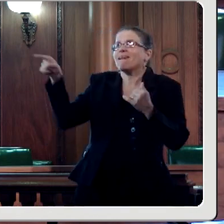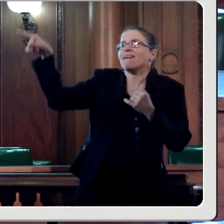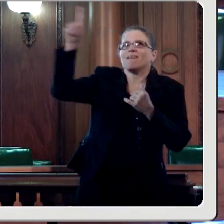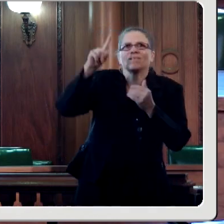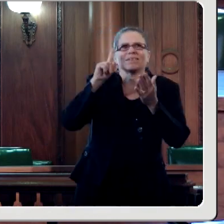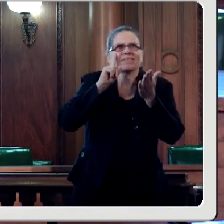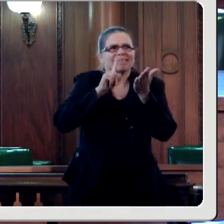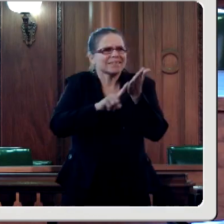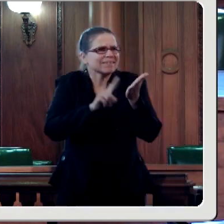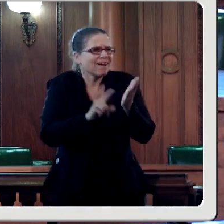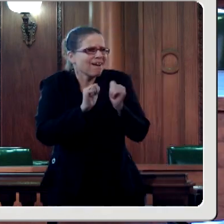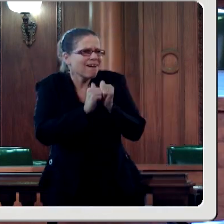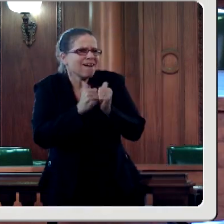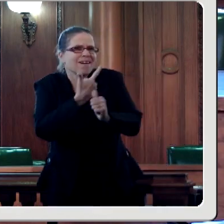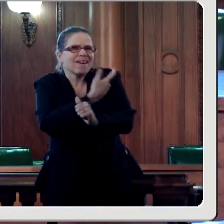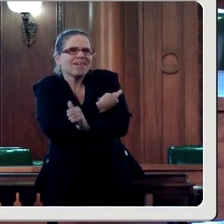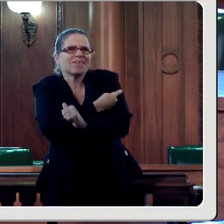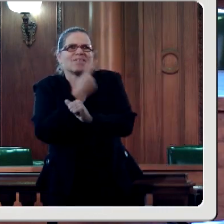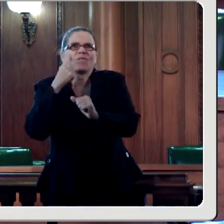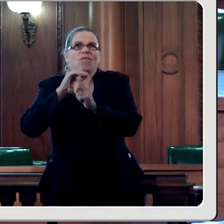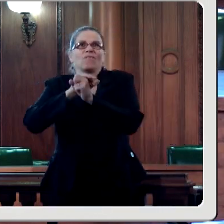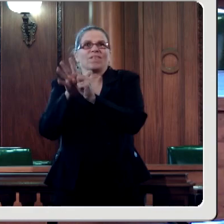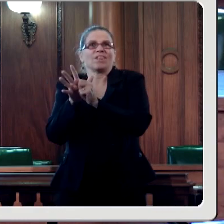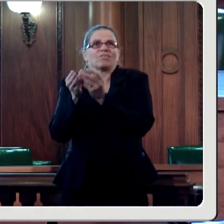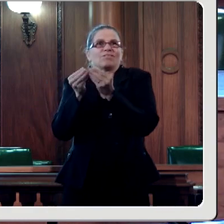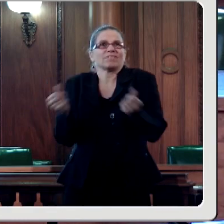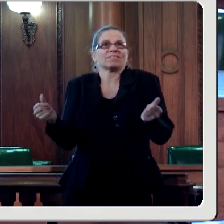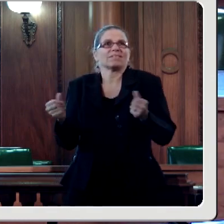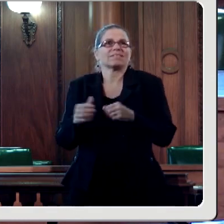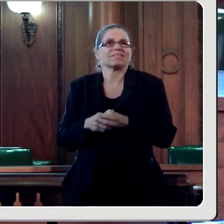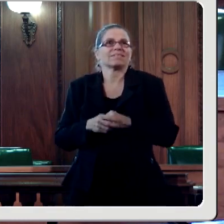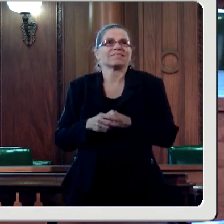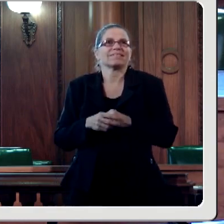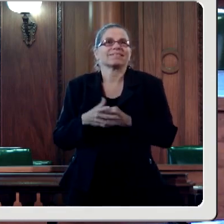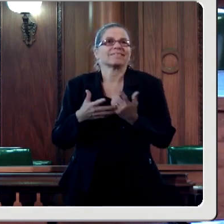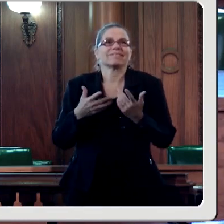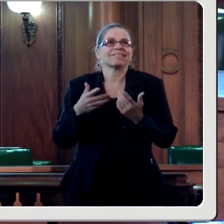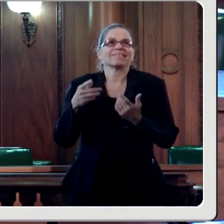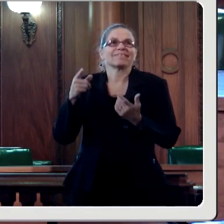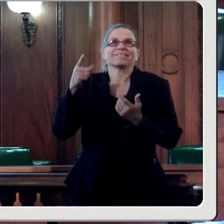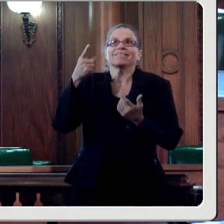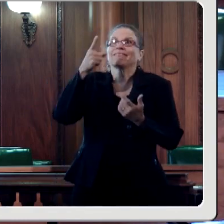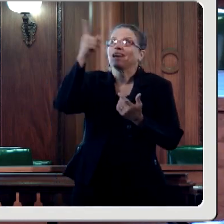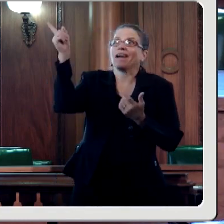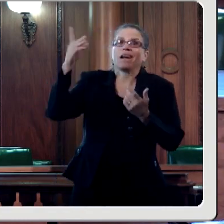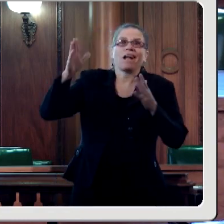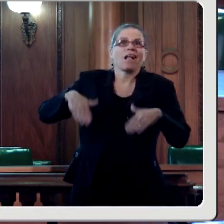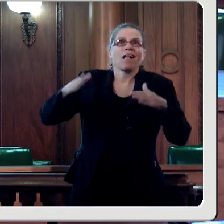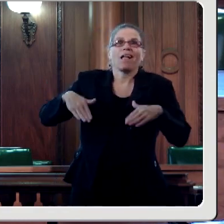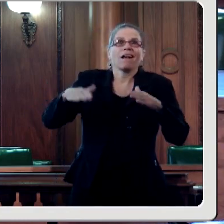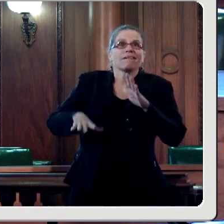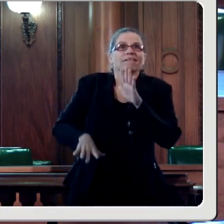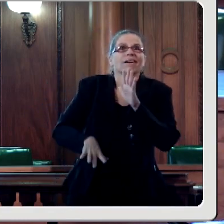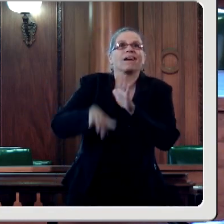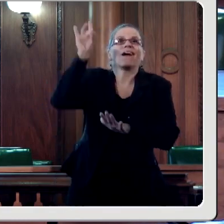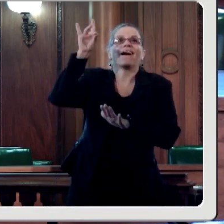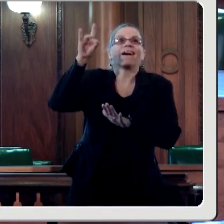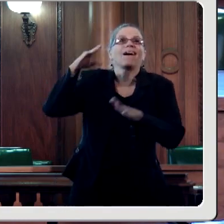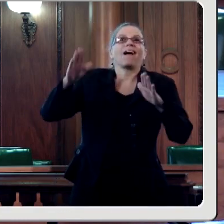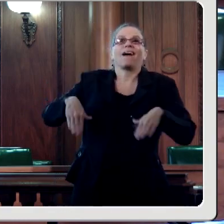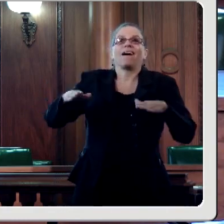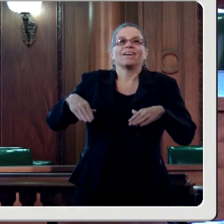I think the new fashion wear is going to be masks for a little while moving forward. In the